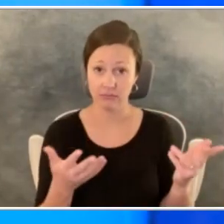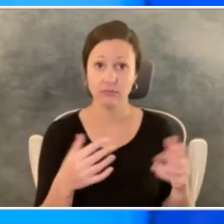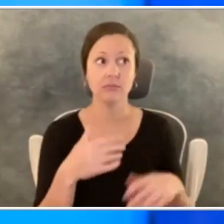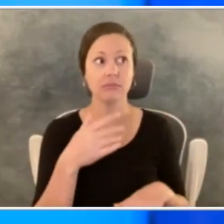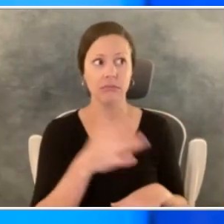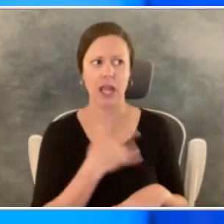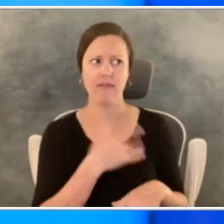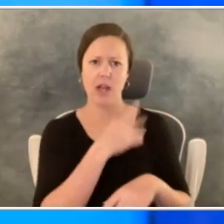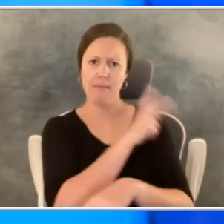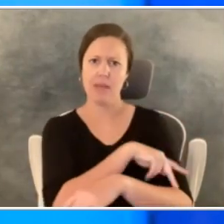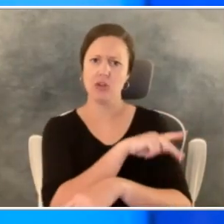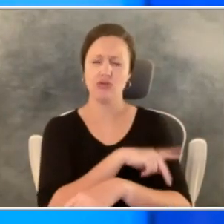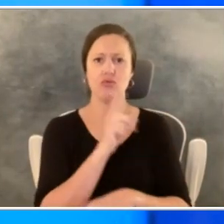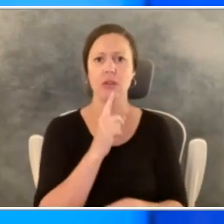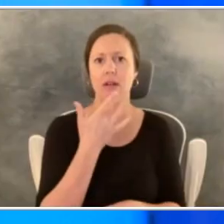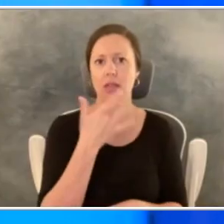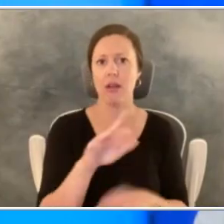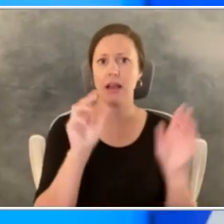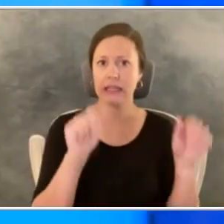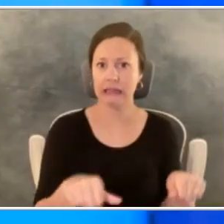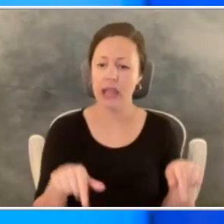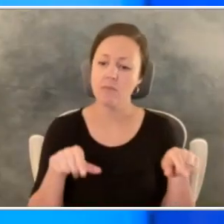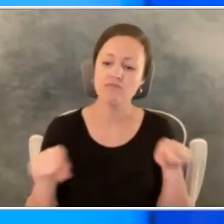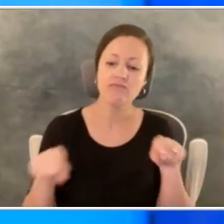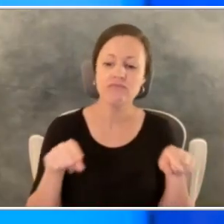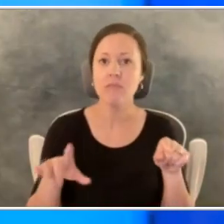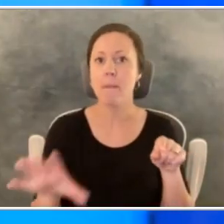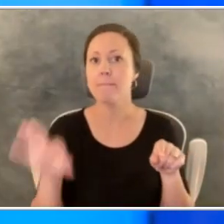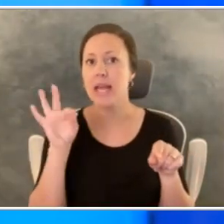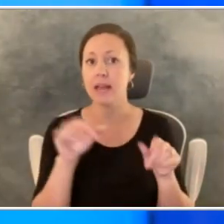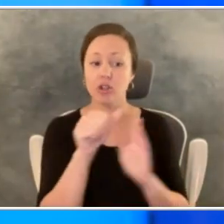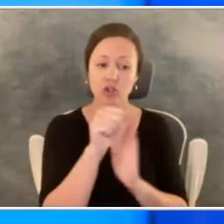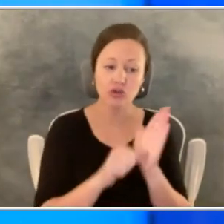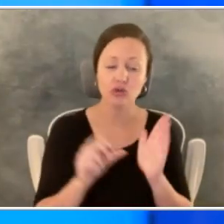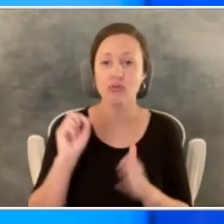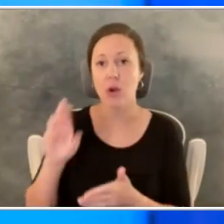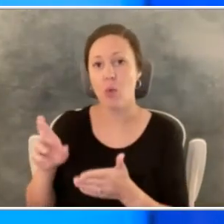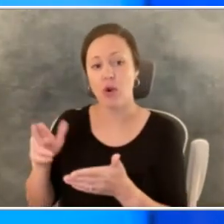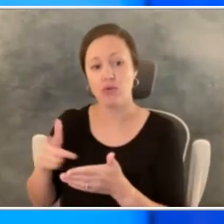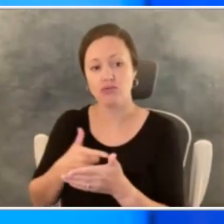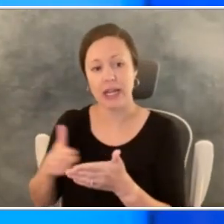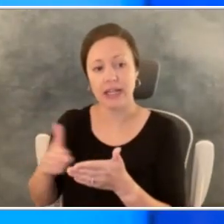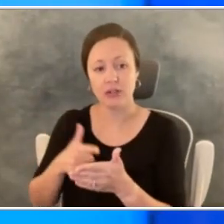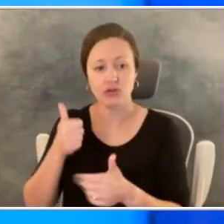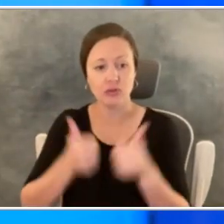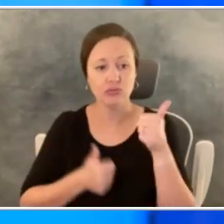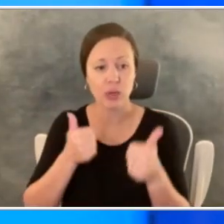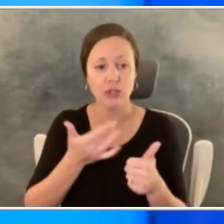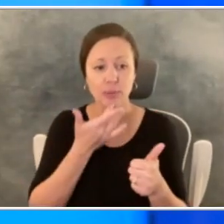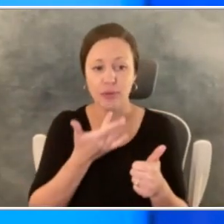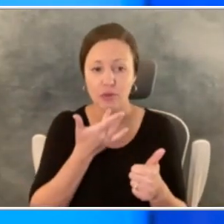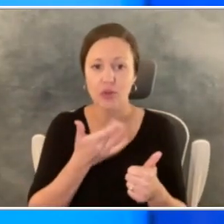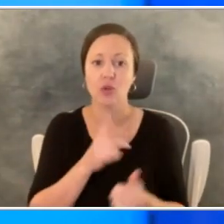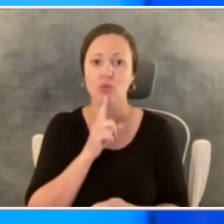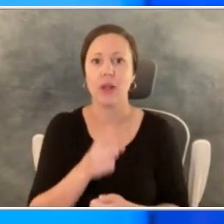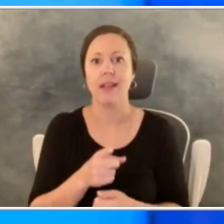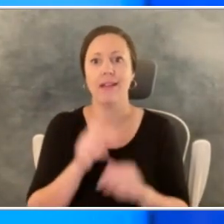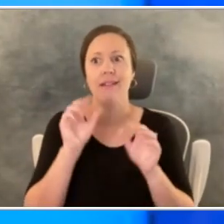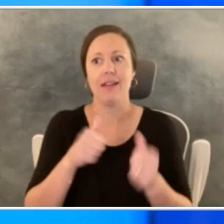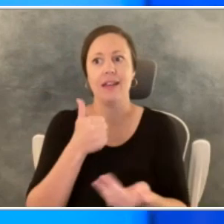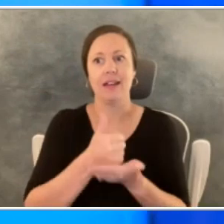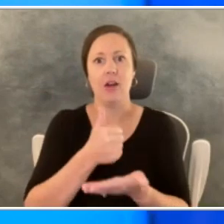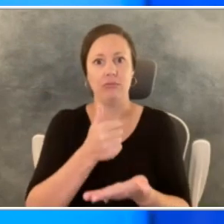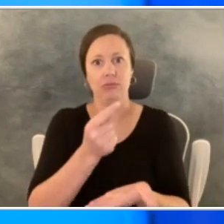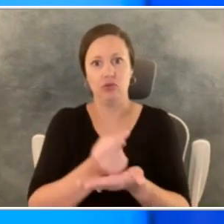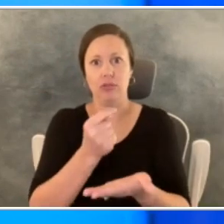of being able to actually choose surgery or radiation as treatments that can really have a high chance to cure the cancer. And I